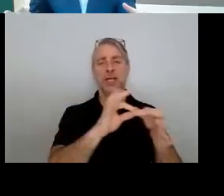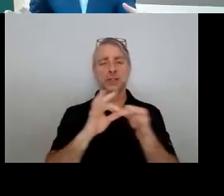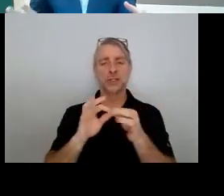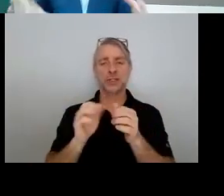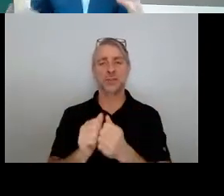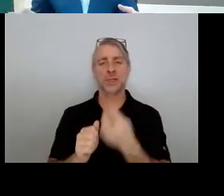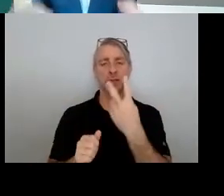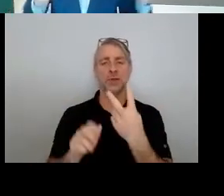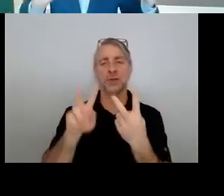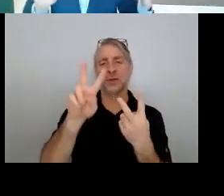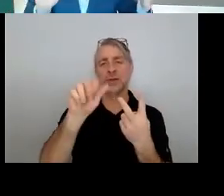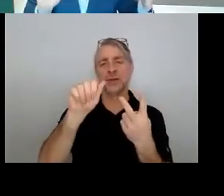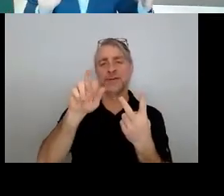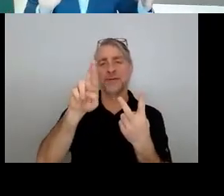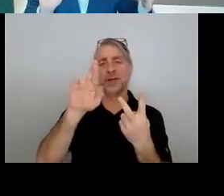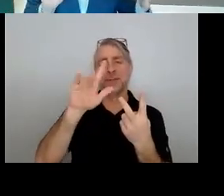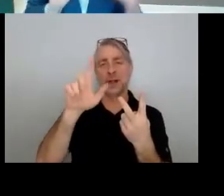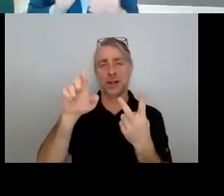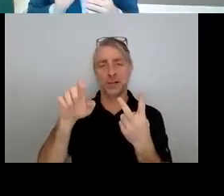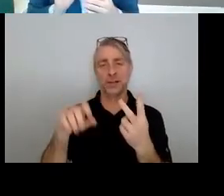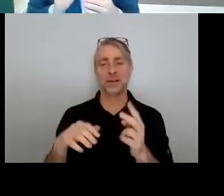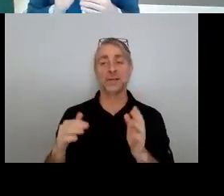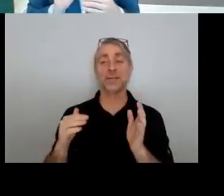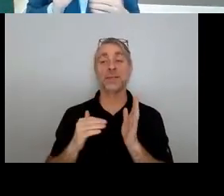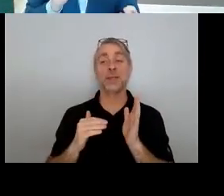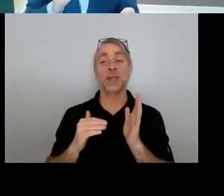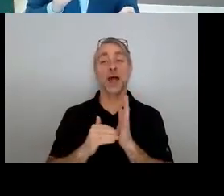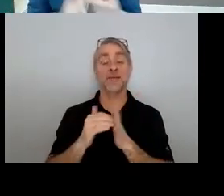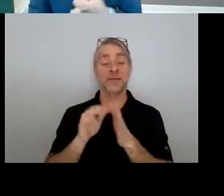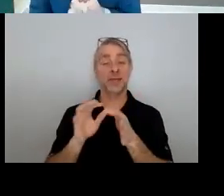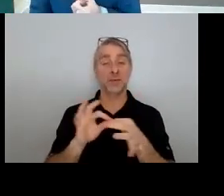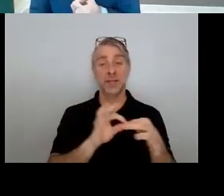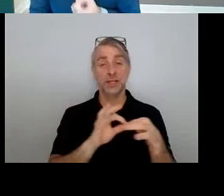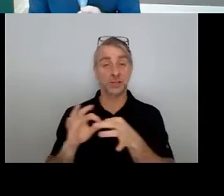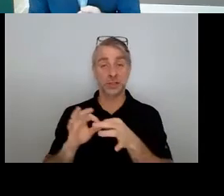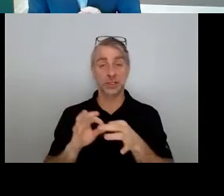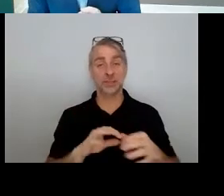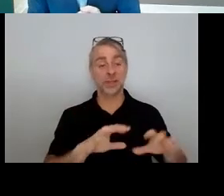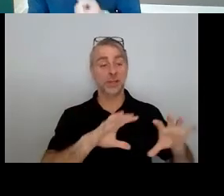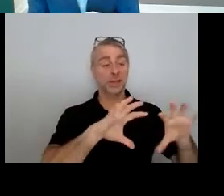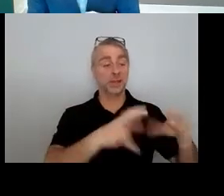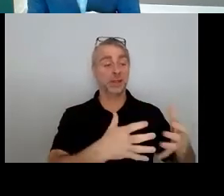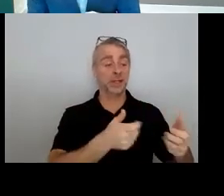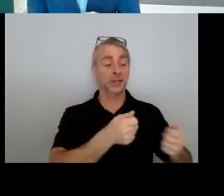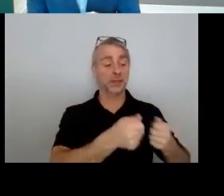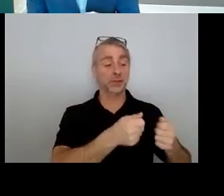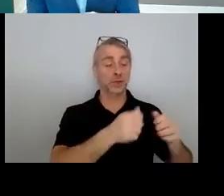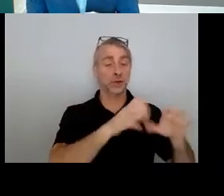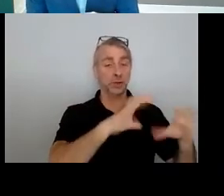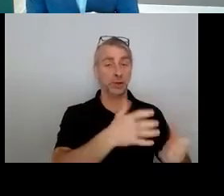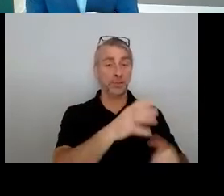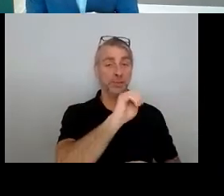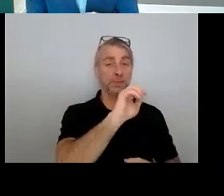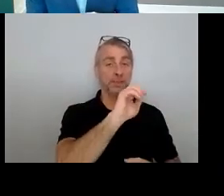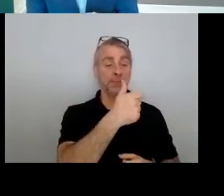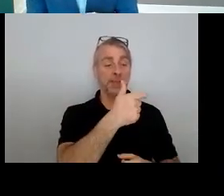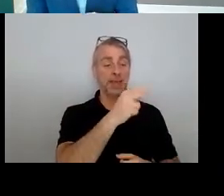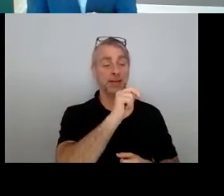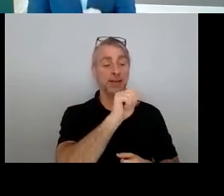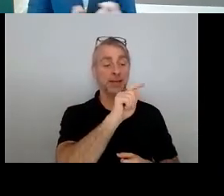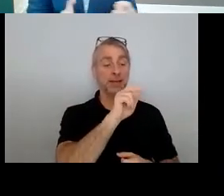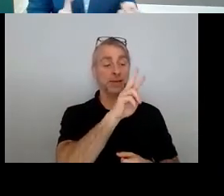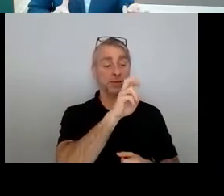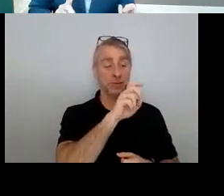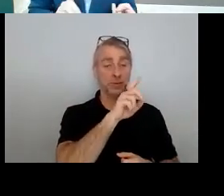that relationship is either the magnitude of the treatment effect, so how much did the treatment and the intervention group